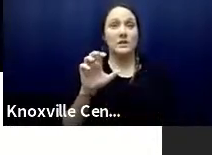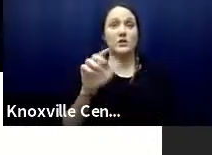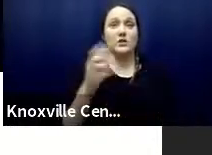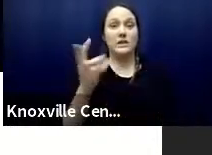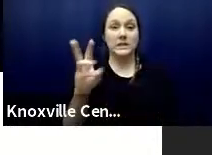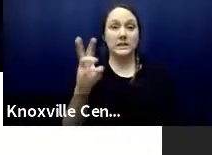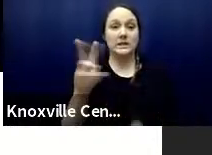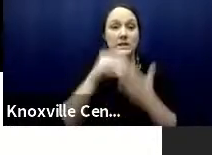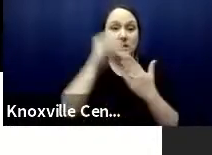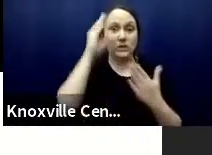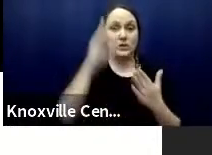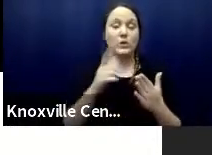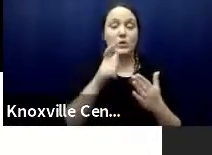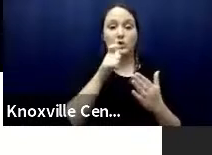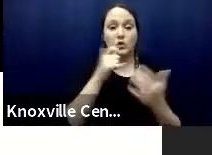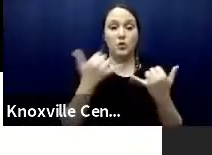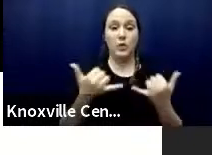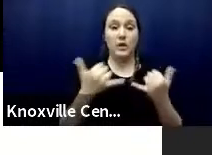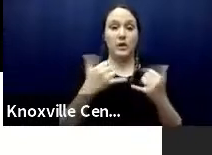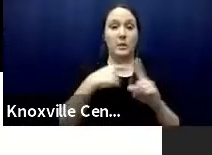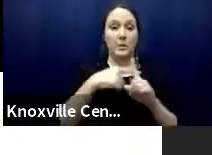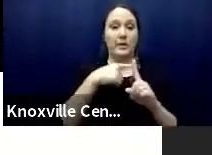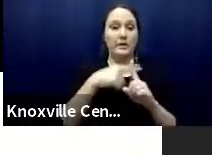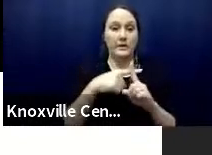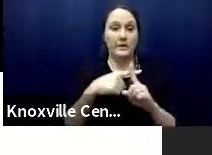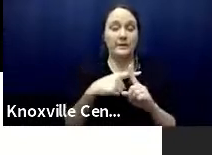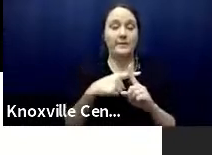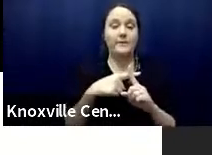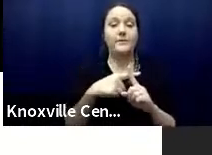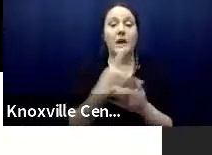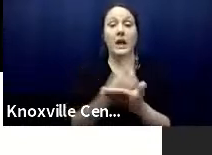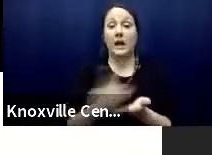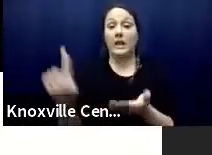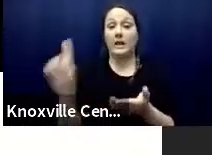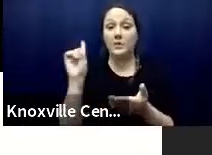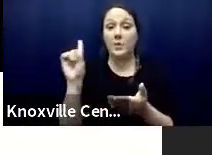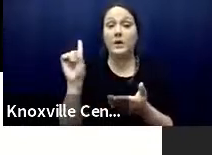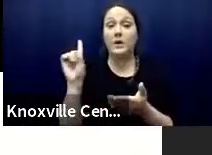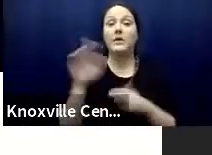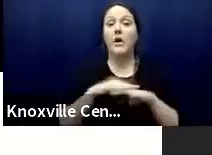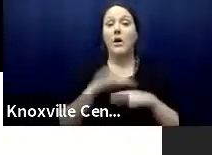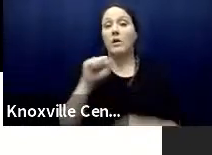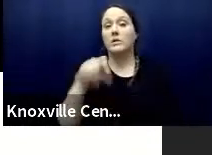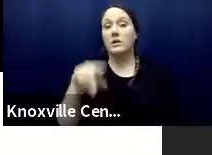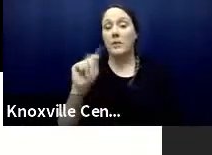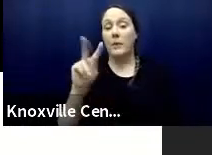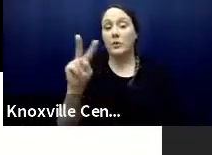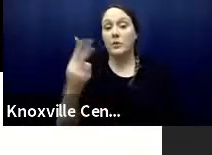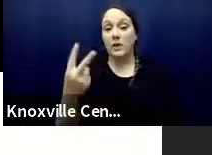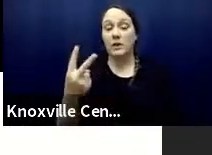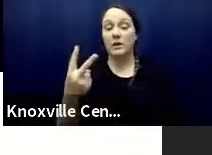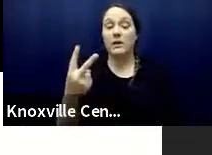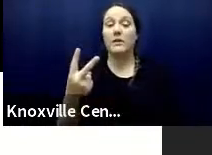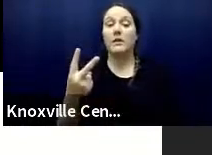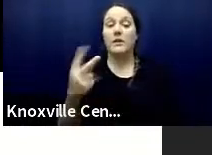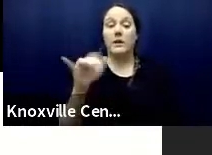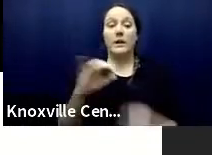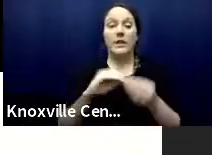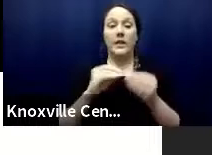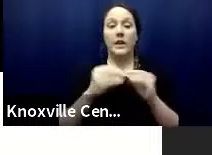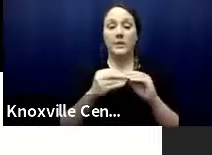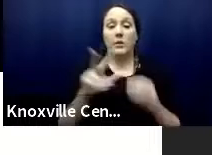616 students who are positive right now. A week ago, on September 2nd, that number